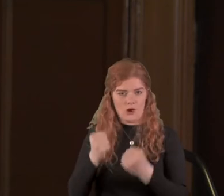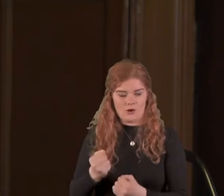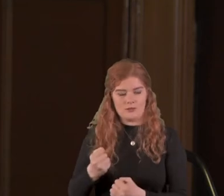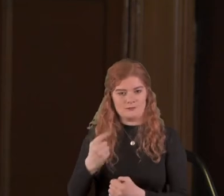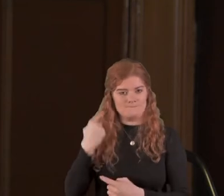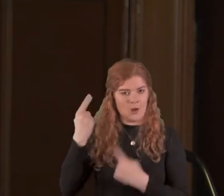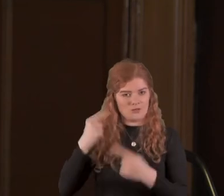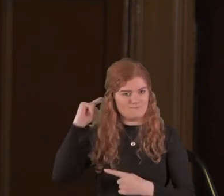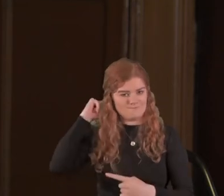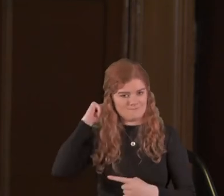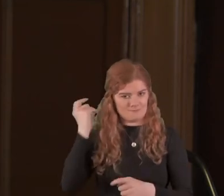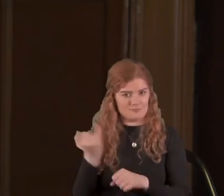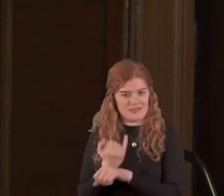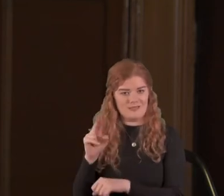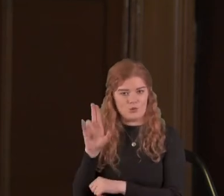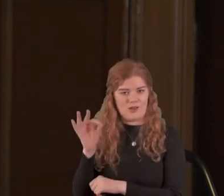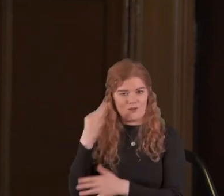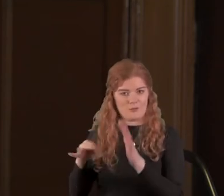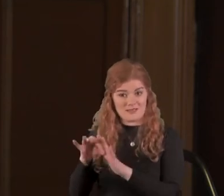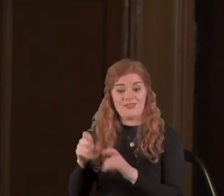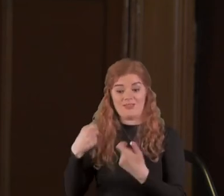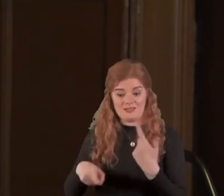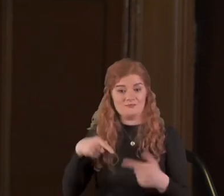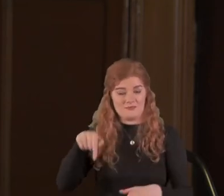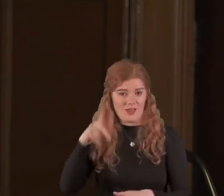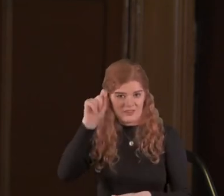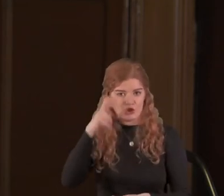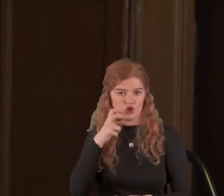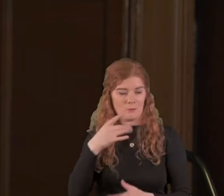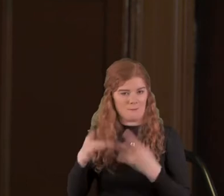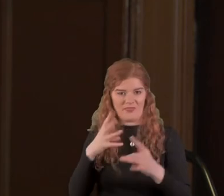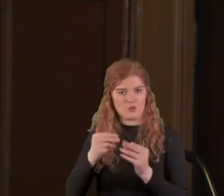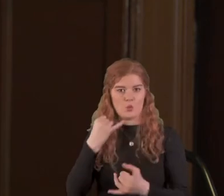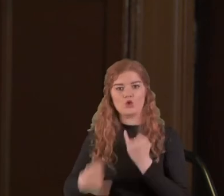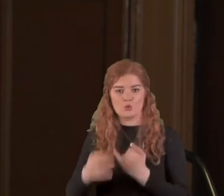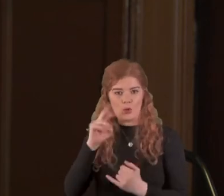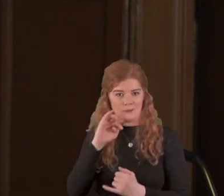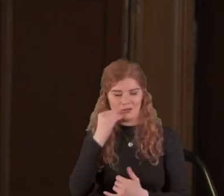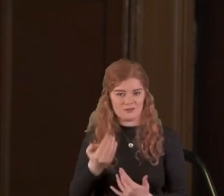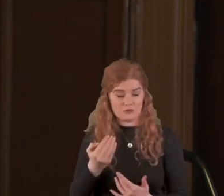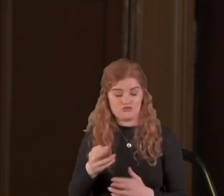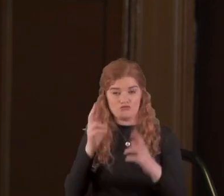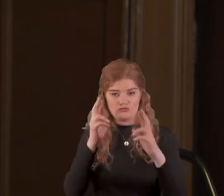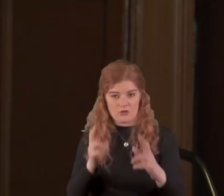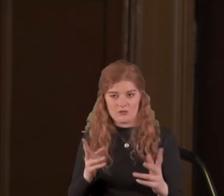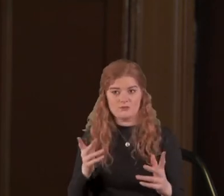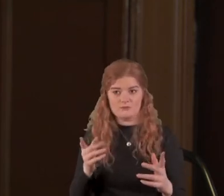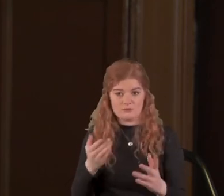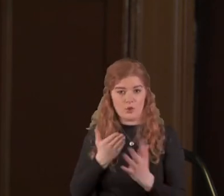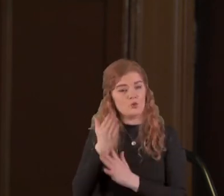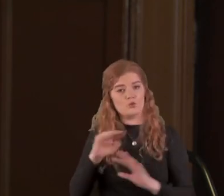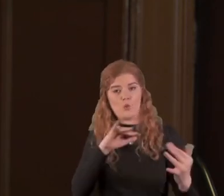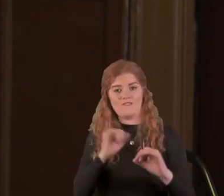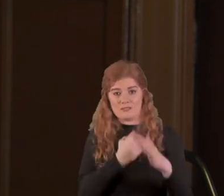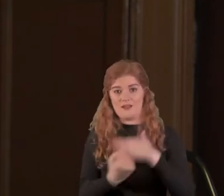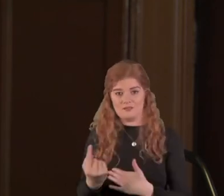of the British government. And here, I think Churchill had made matters a lot worse, because not only during the War of